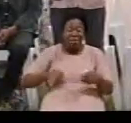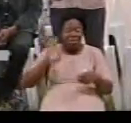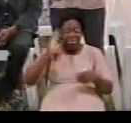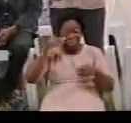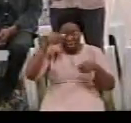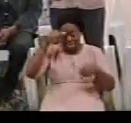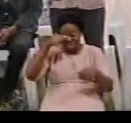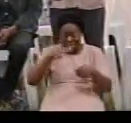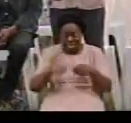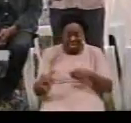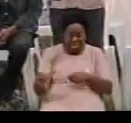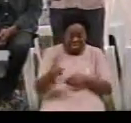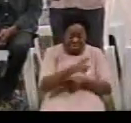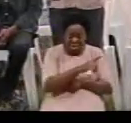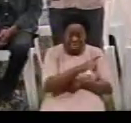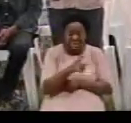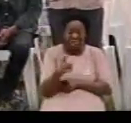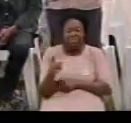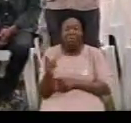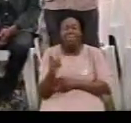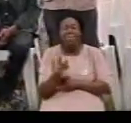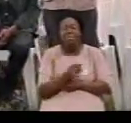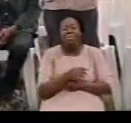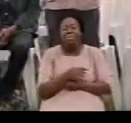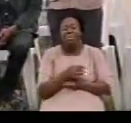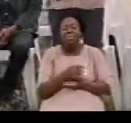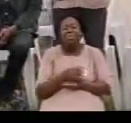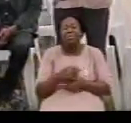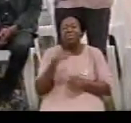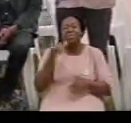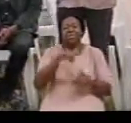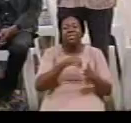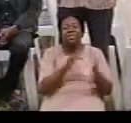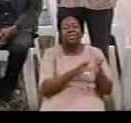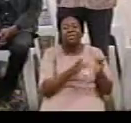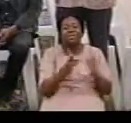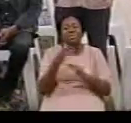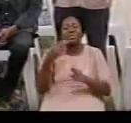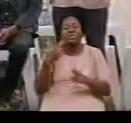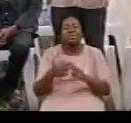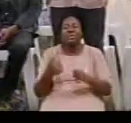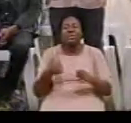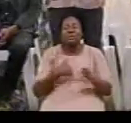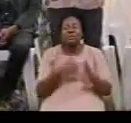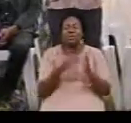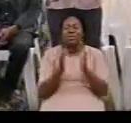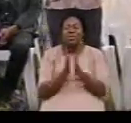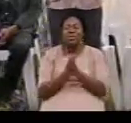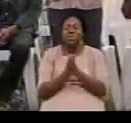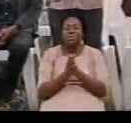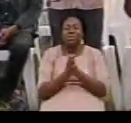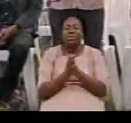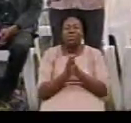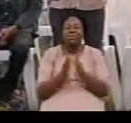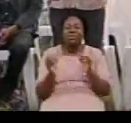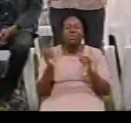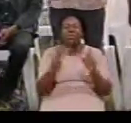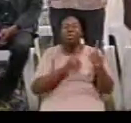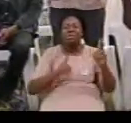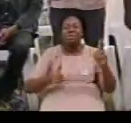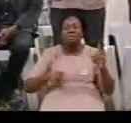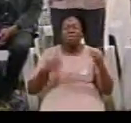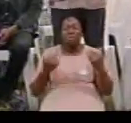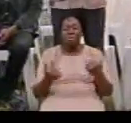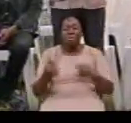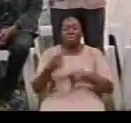will remember you. In Jesus' name we pray. Oh Lord, today